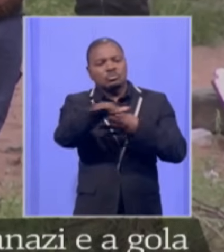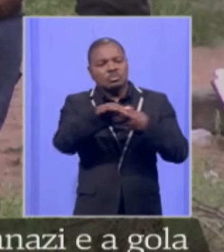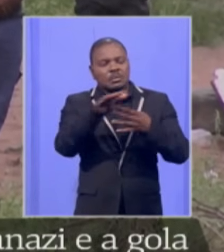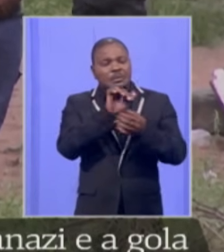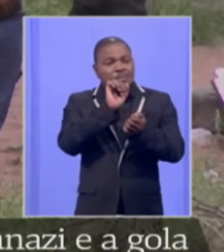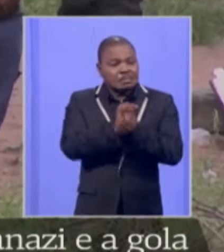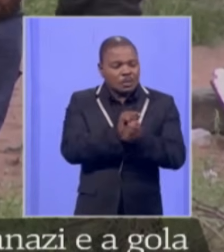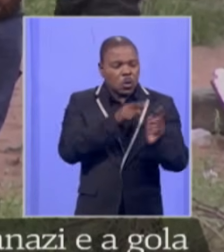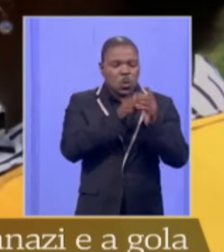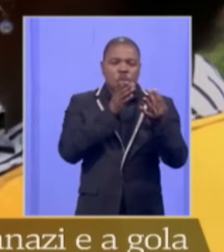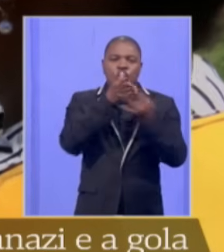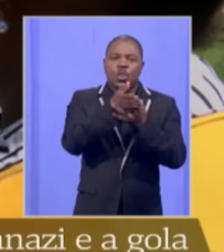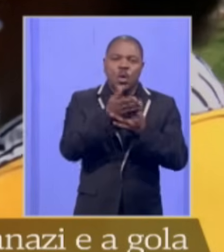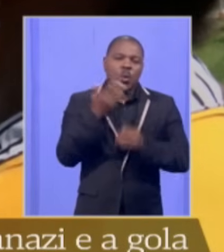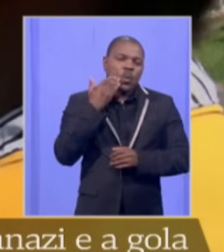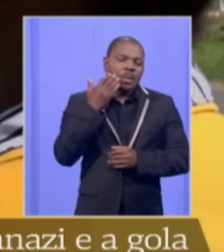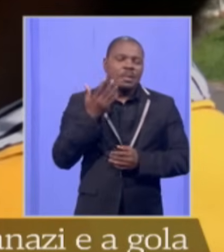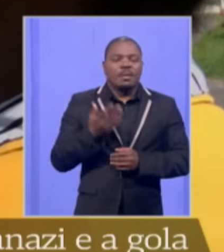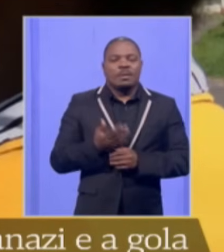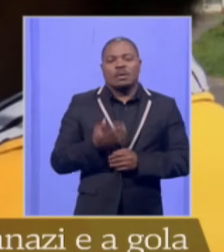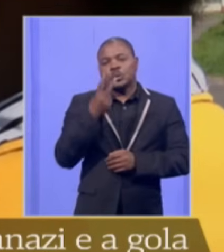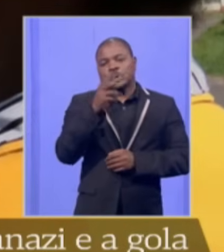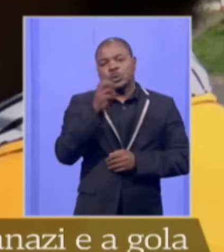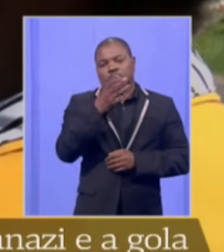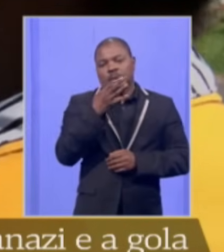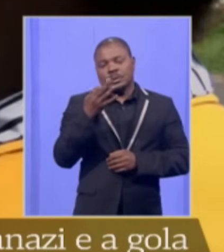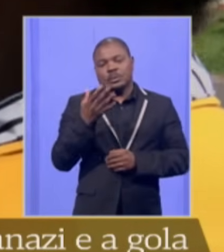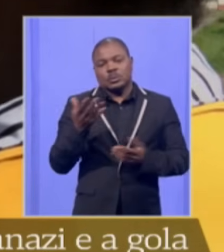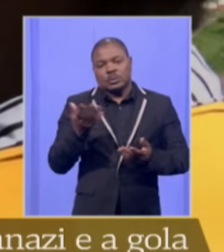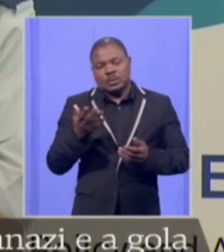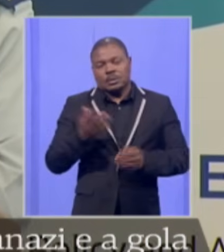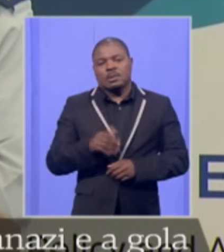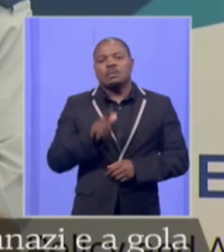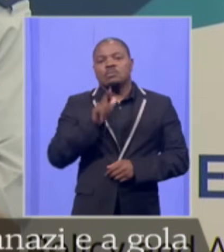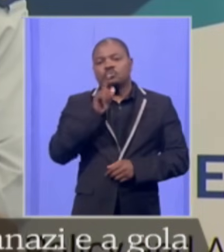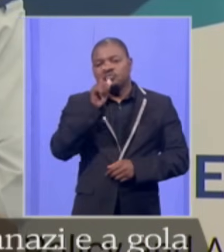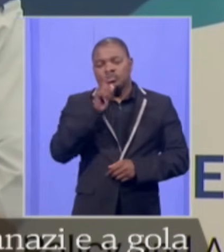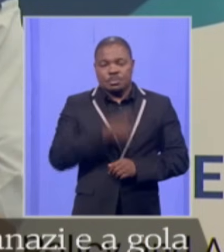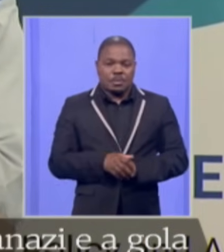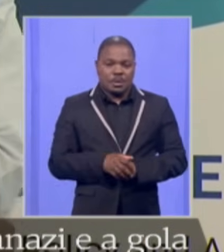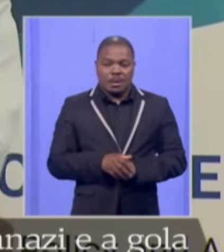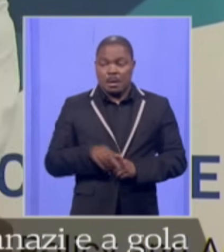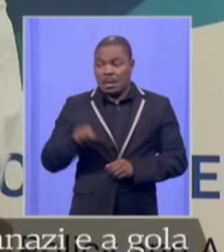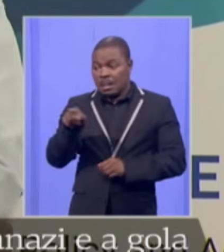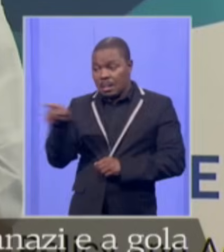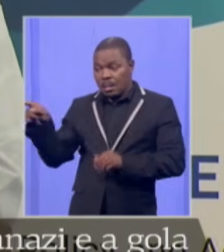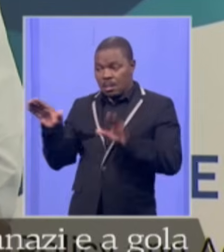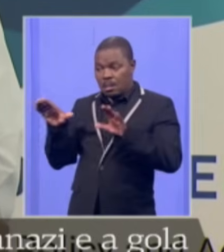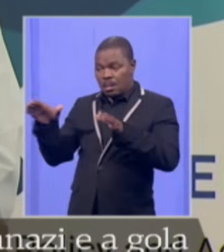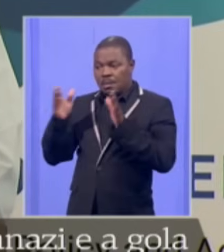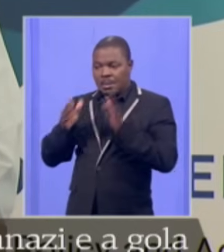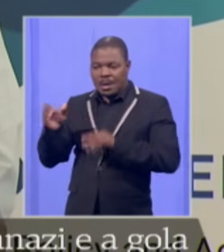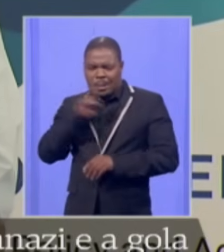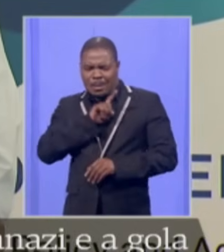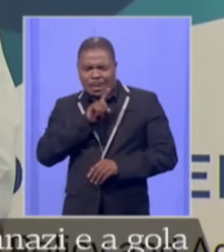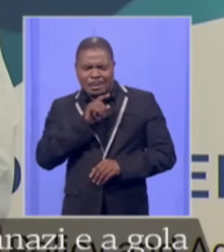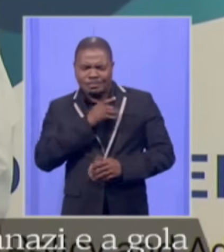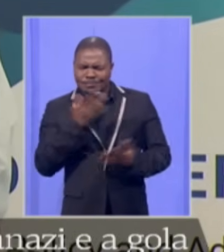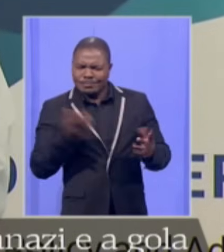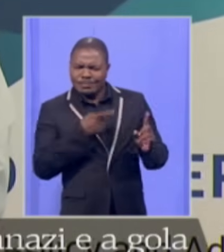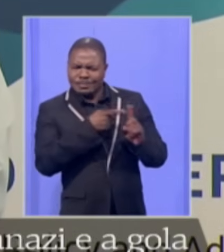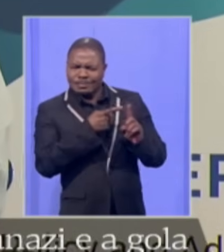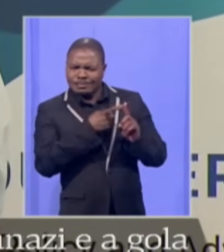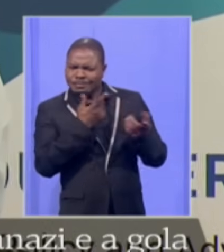ka 2023. Barulaganyi ba mogwanto wa hands off Mkhwanazi ba botsoloditse nako e Mkhwanazi ya latofadiwang ka